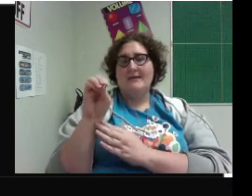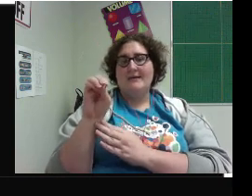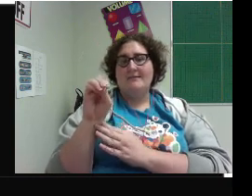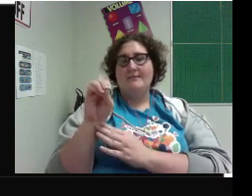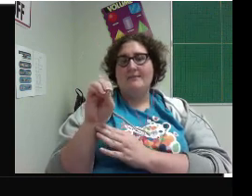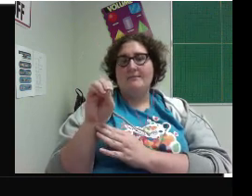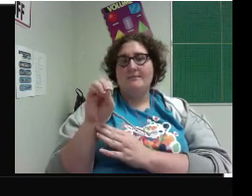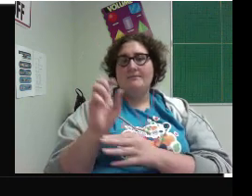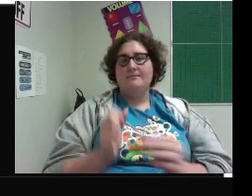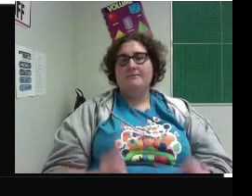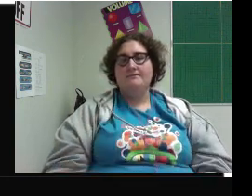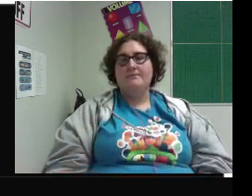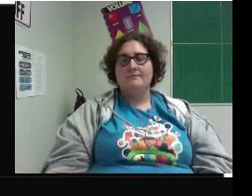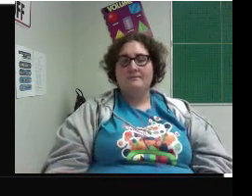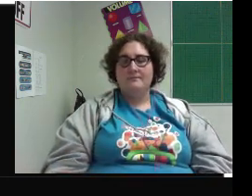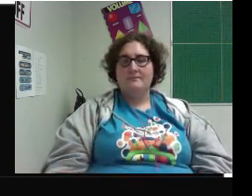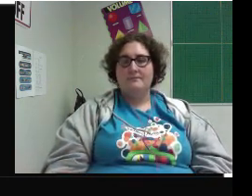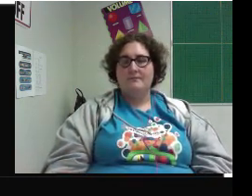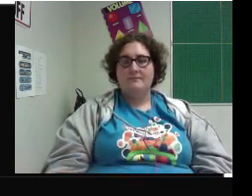60.